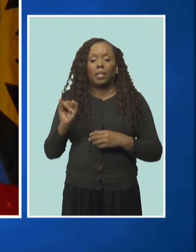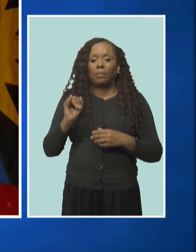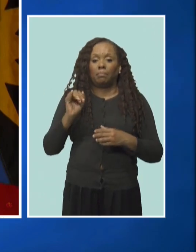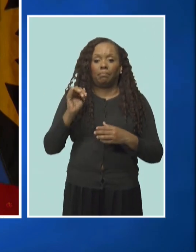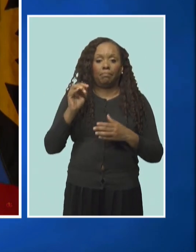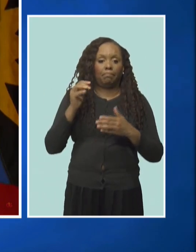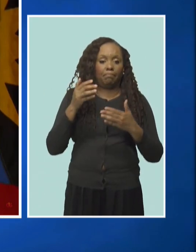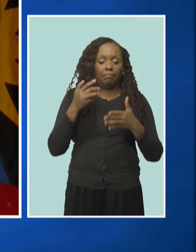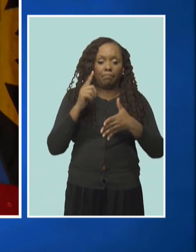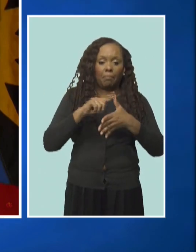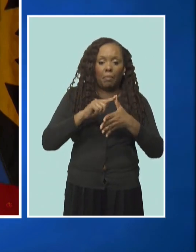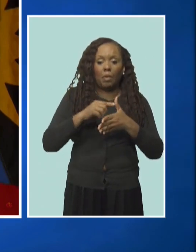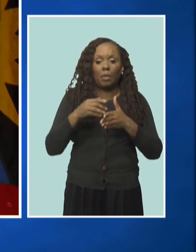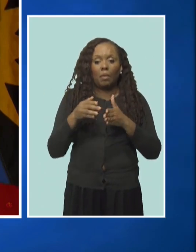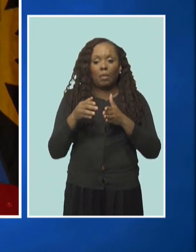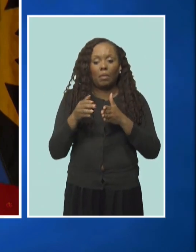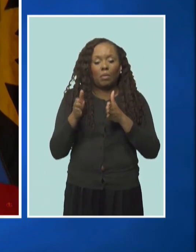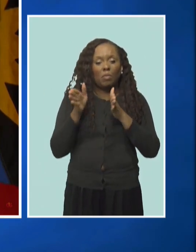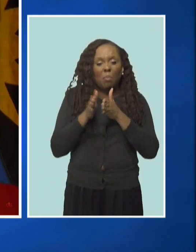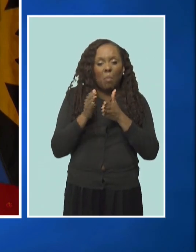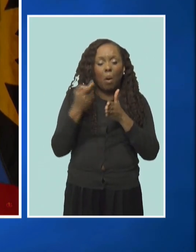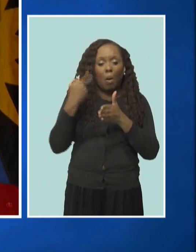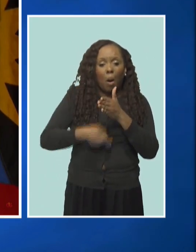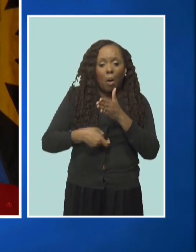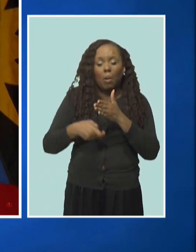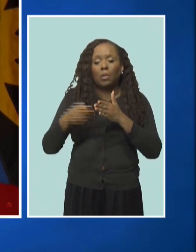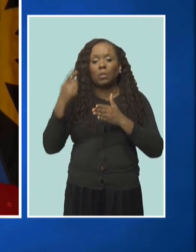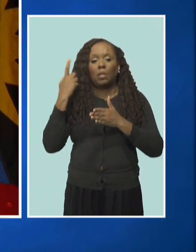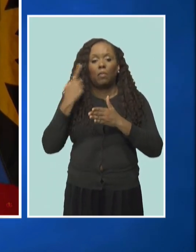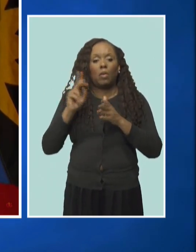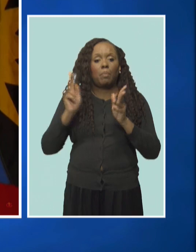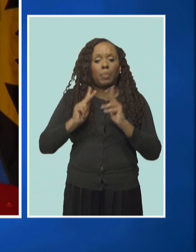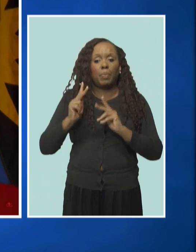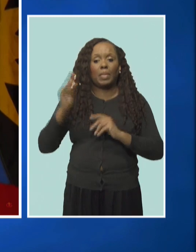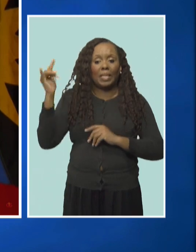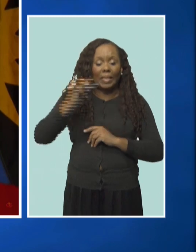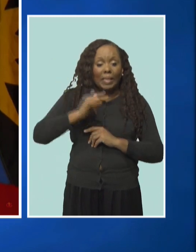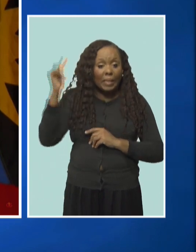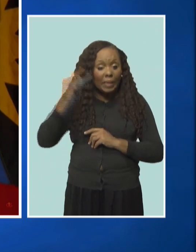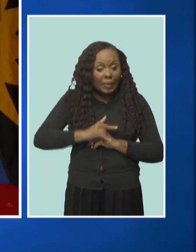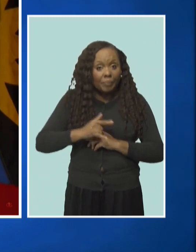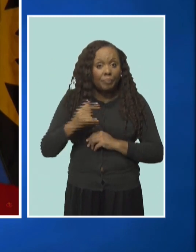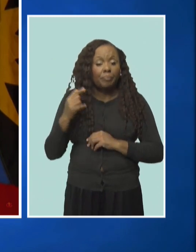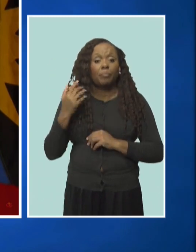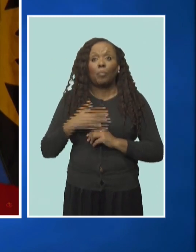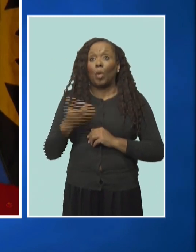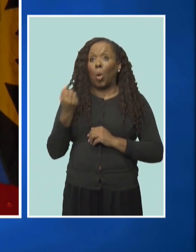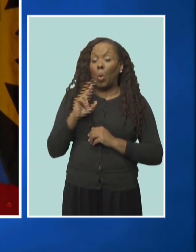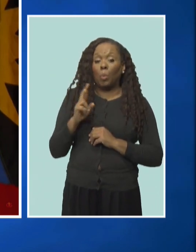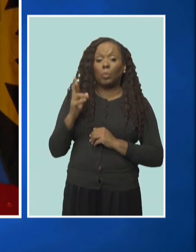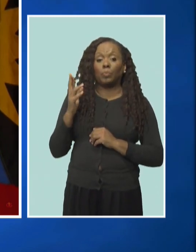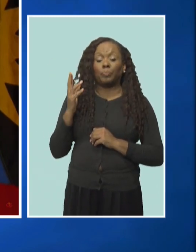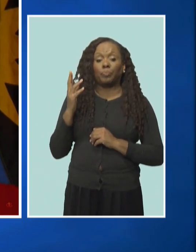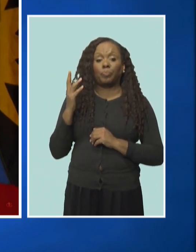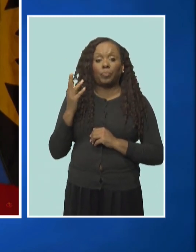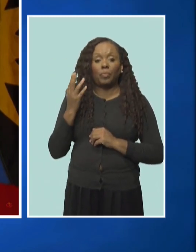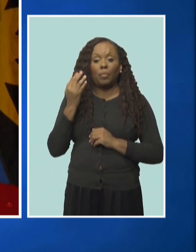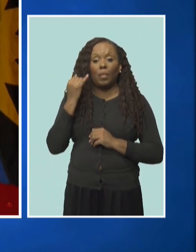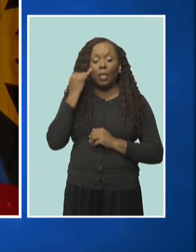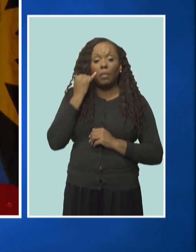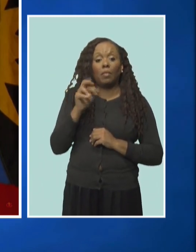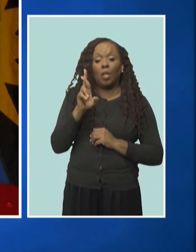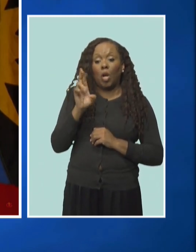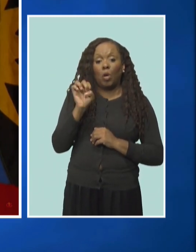for all border passings, people coming in and out of our borders, or whether it is the assignment of